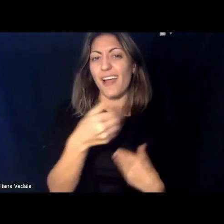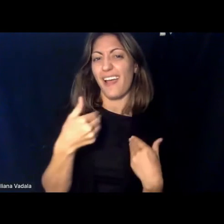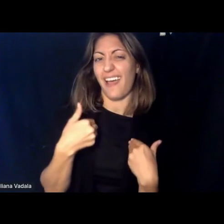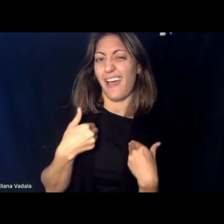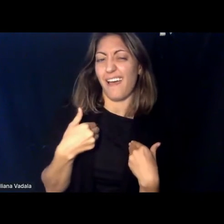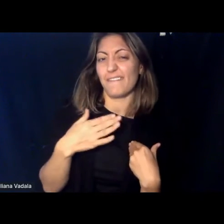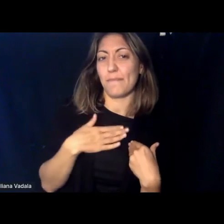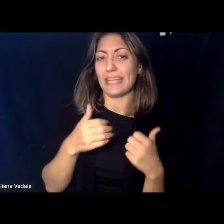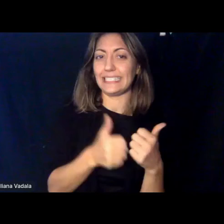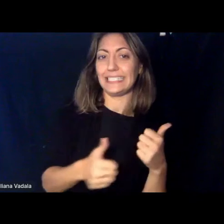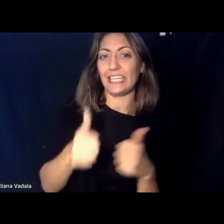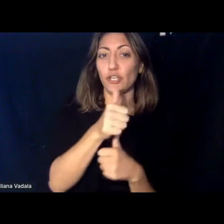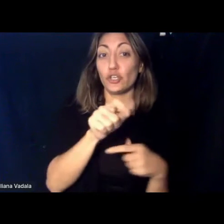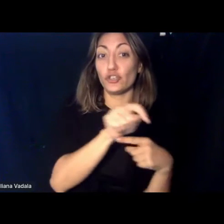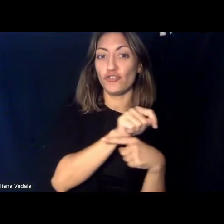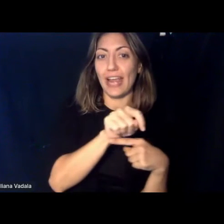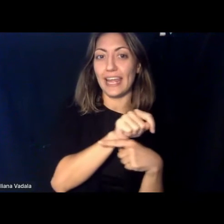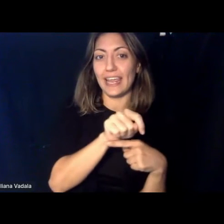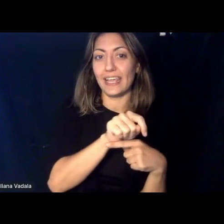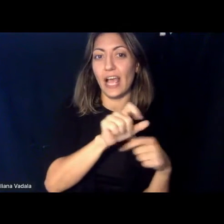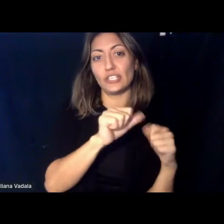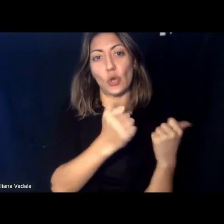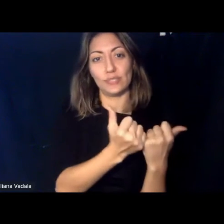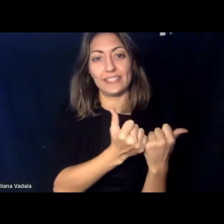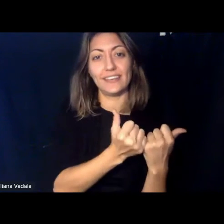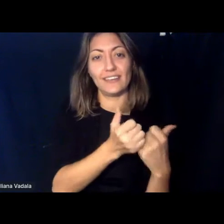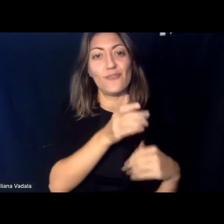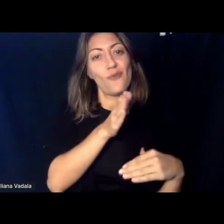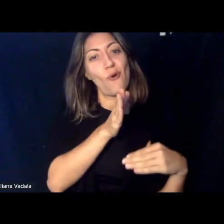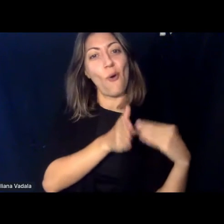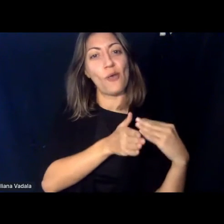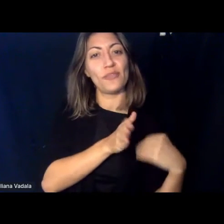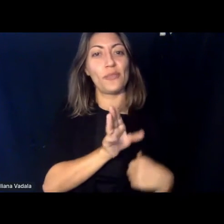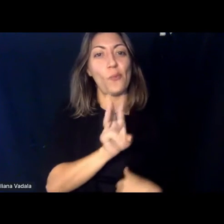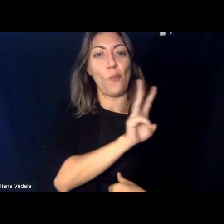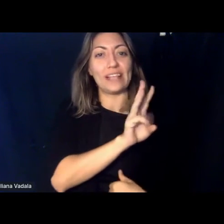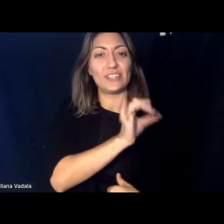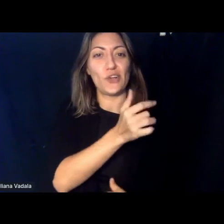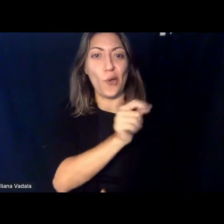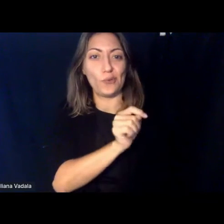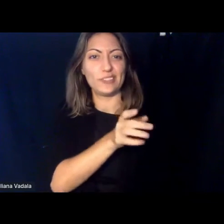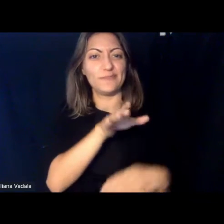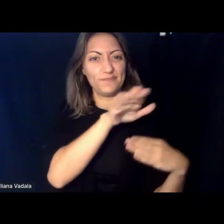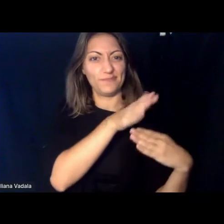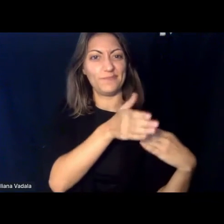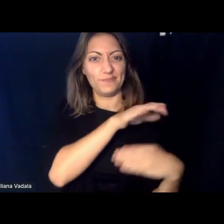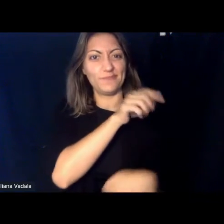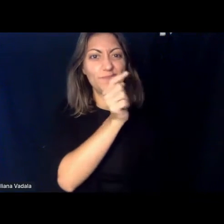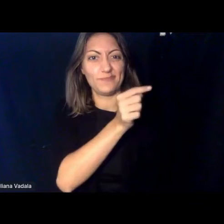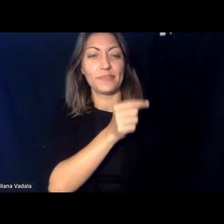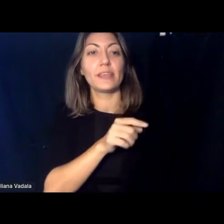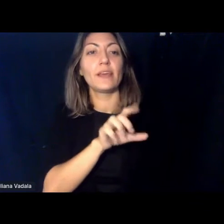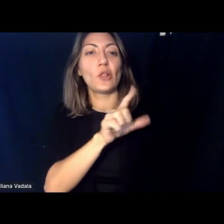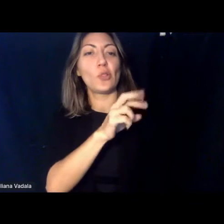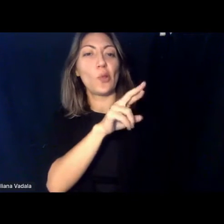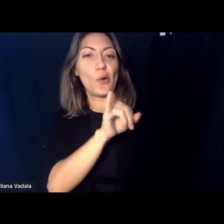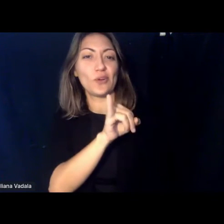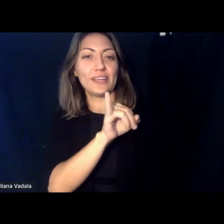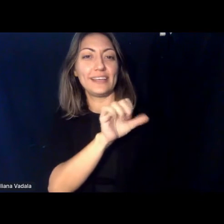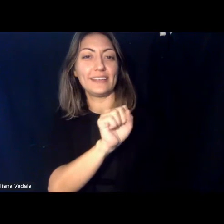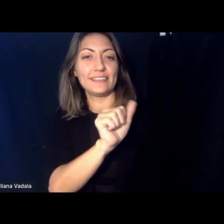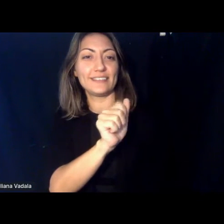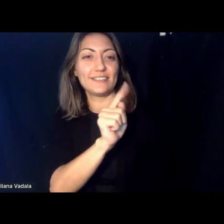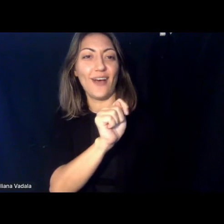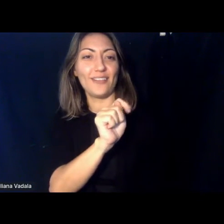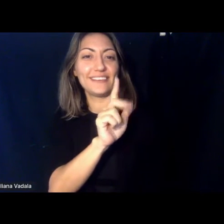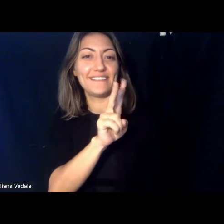Coast. And on behalf of all of the Indivisible staff and our guests who are here, part of making this event